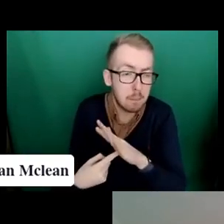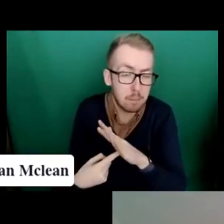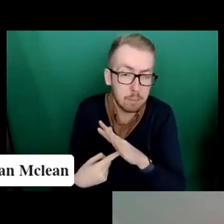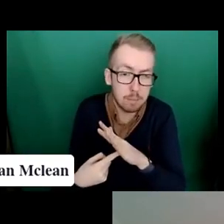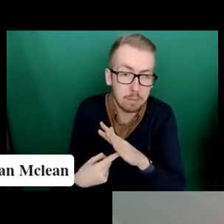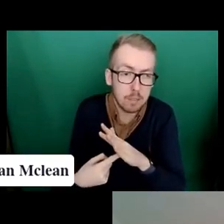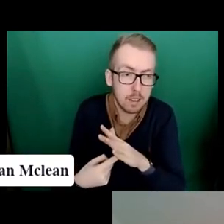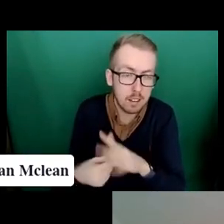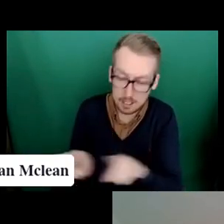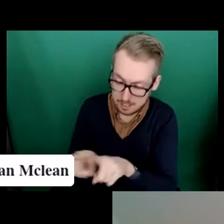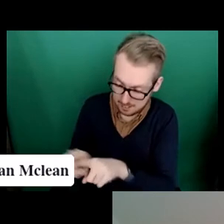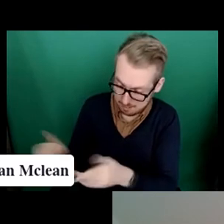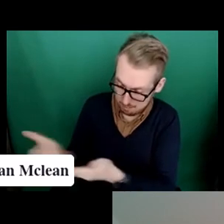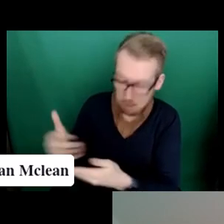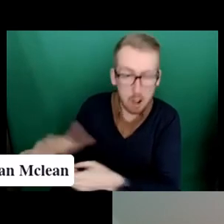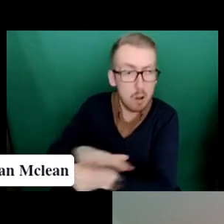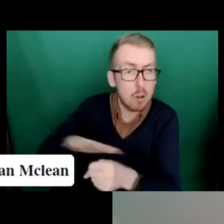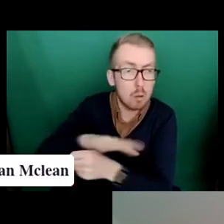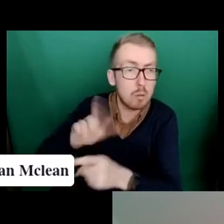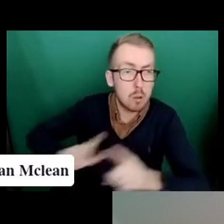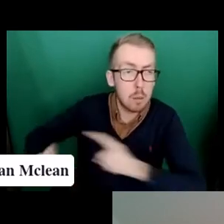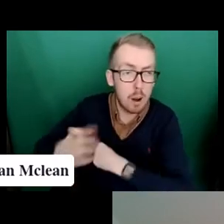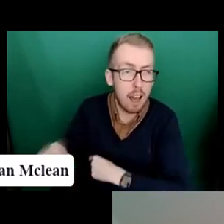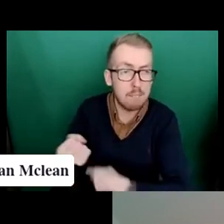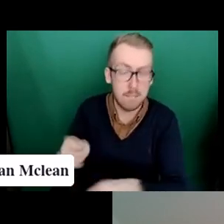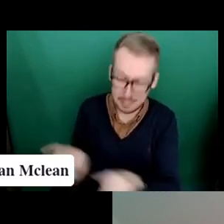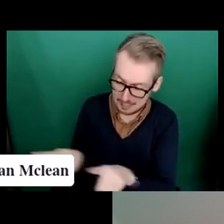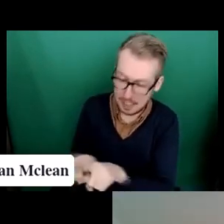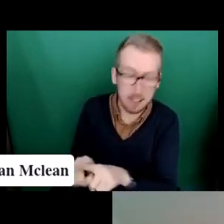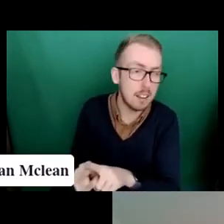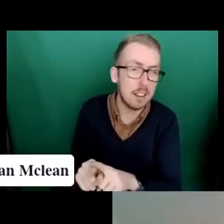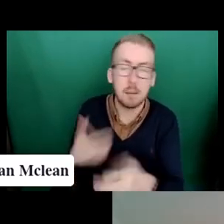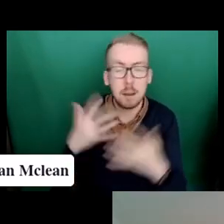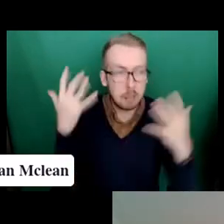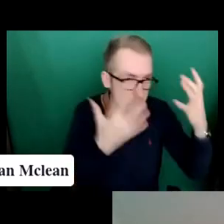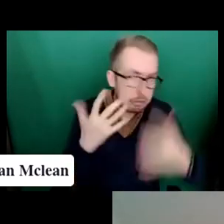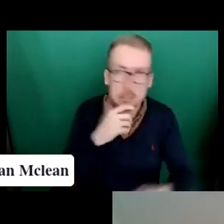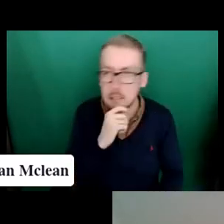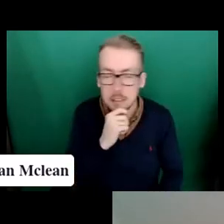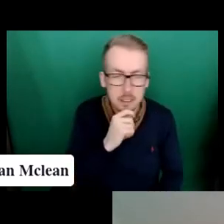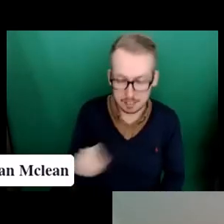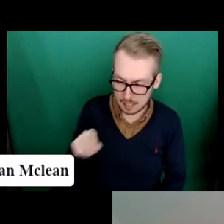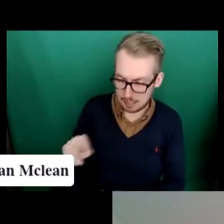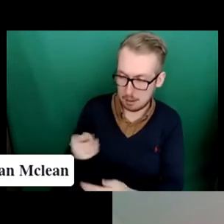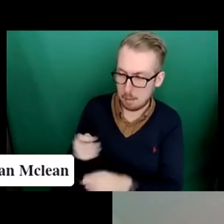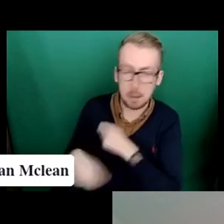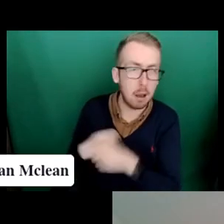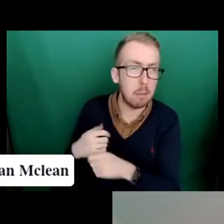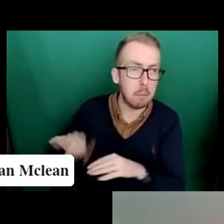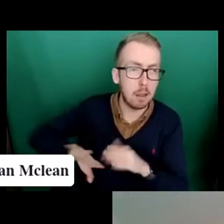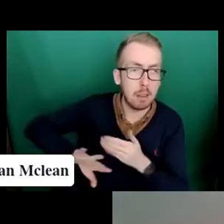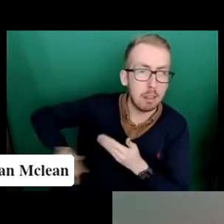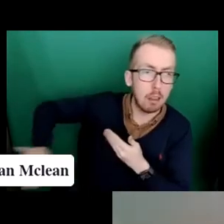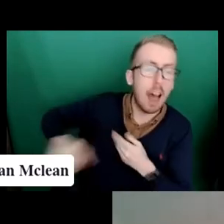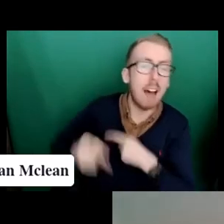the local communities and other communities. It's great to see that, because that's always the big worry you have, isn't it? That you get left with this, all these venues